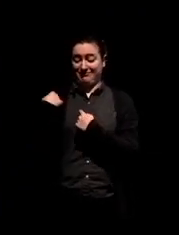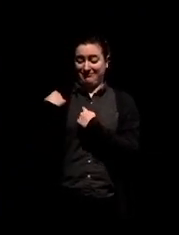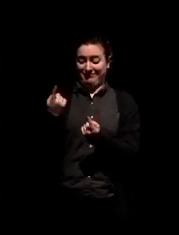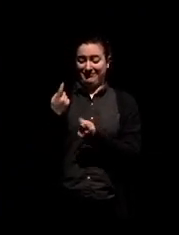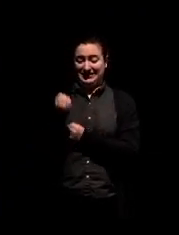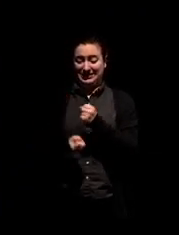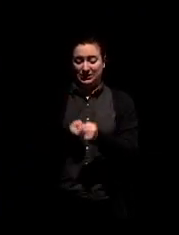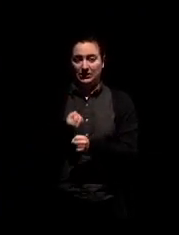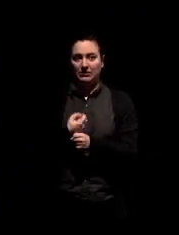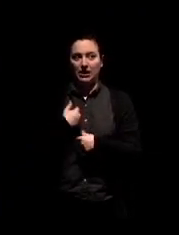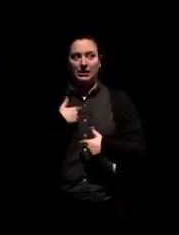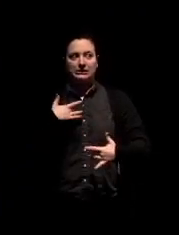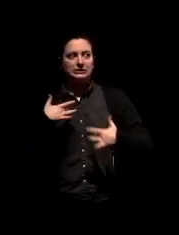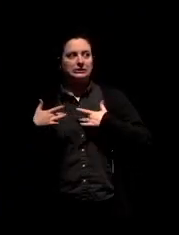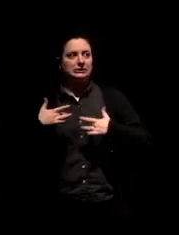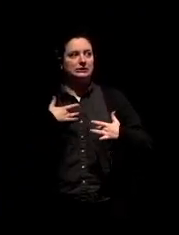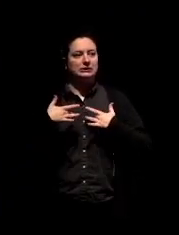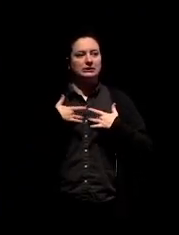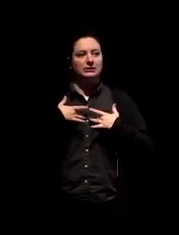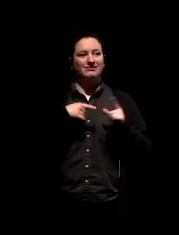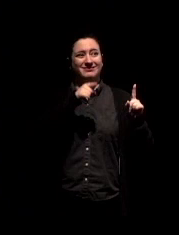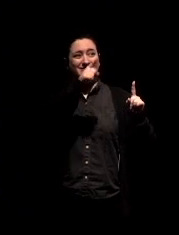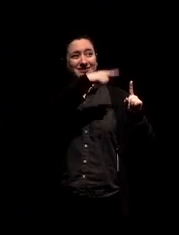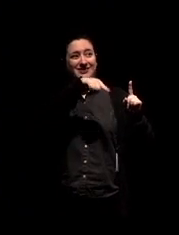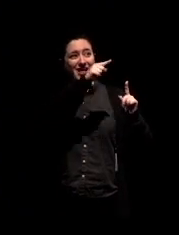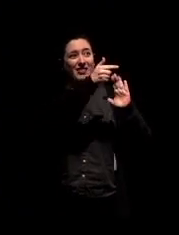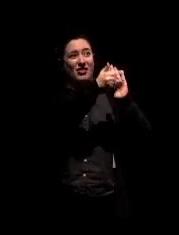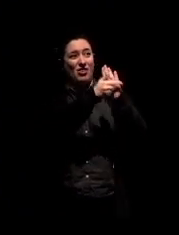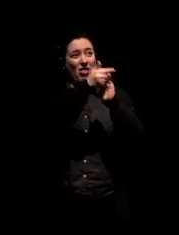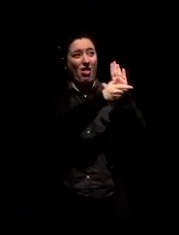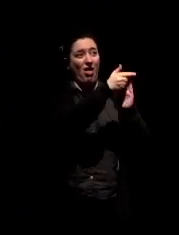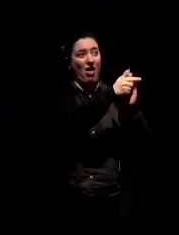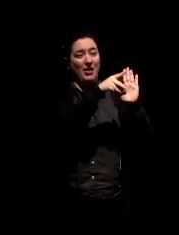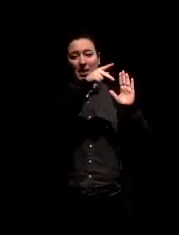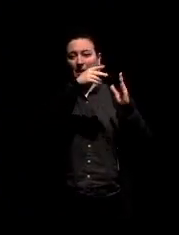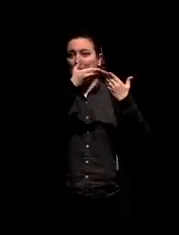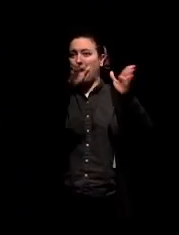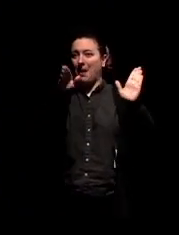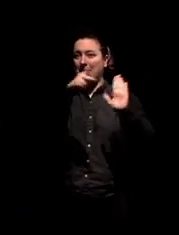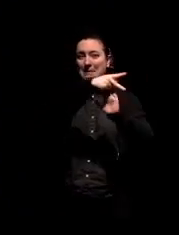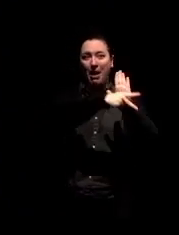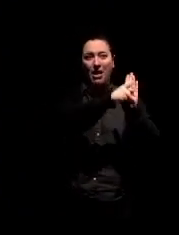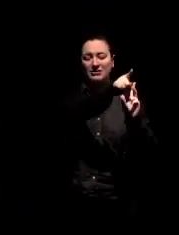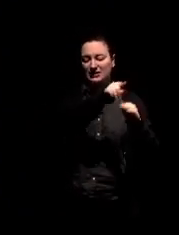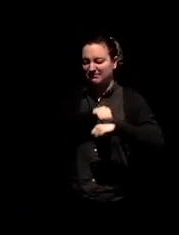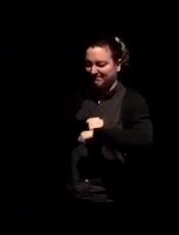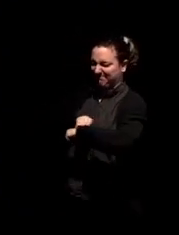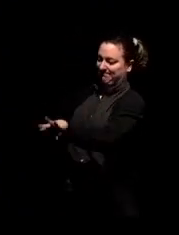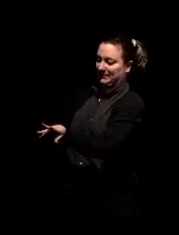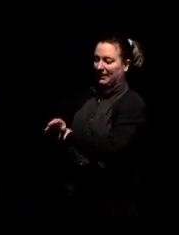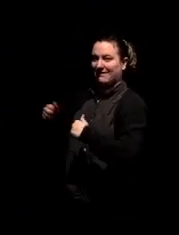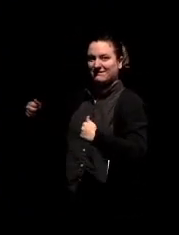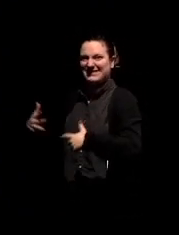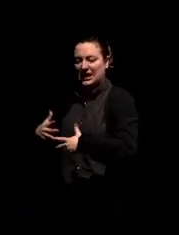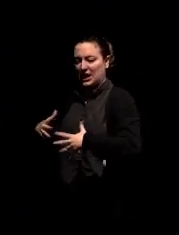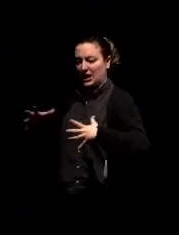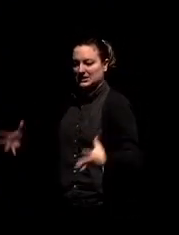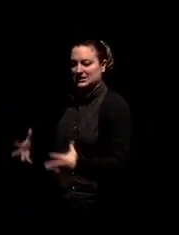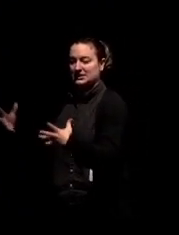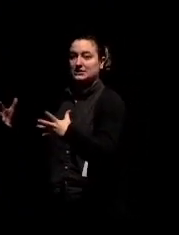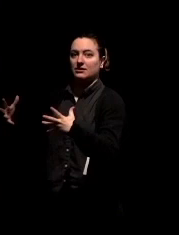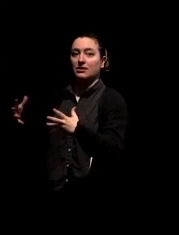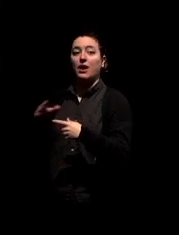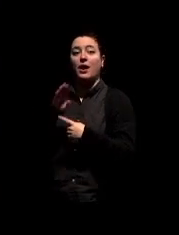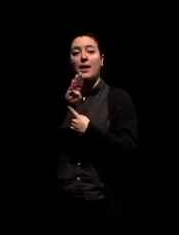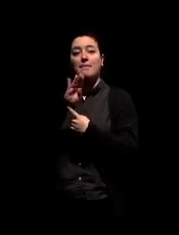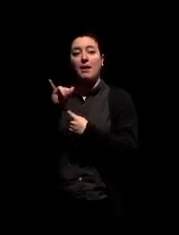fear across multiple marginalized identities, whether it's BIPOC populations, women who